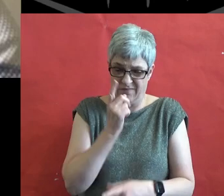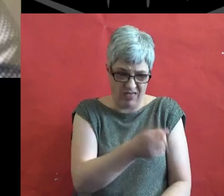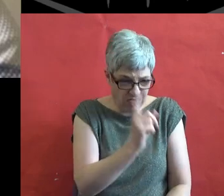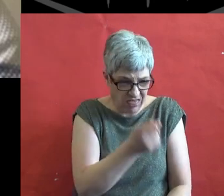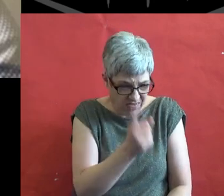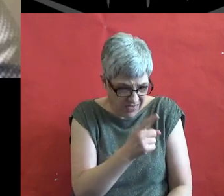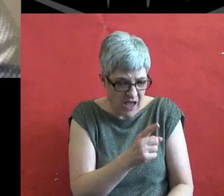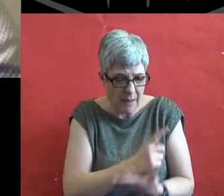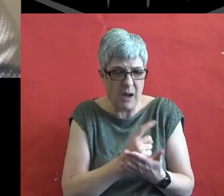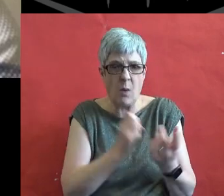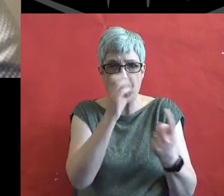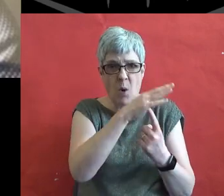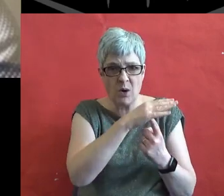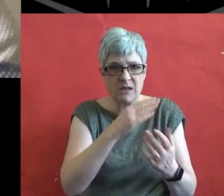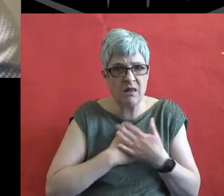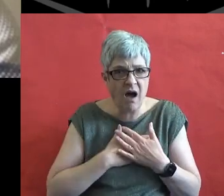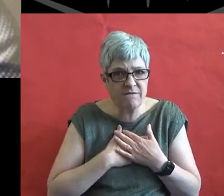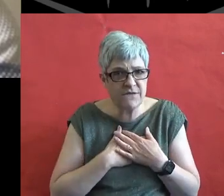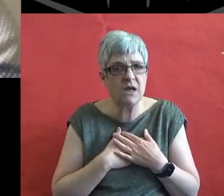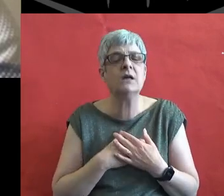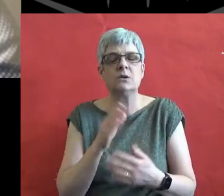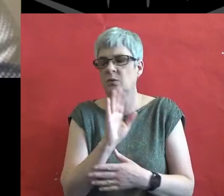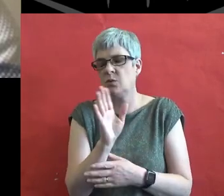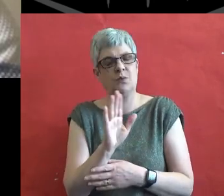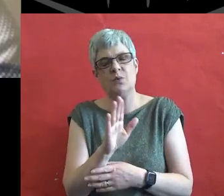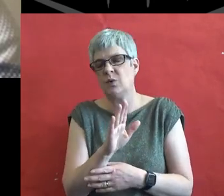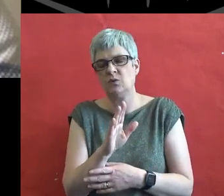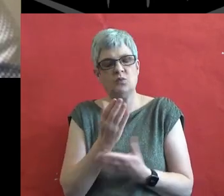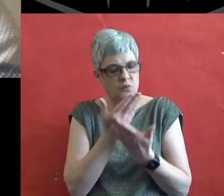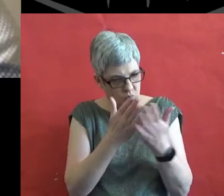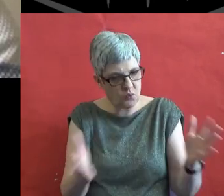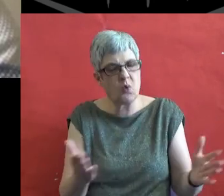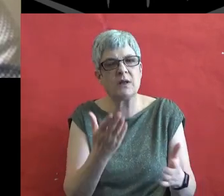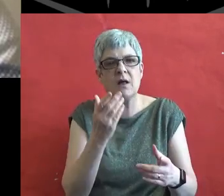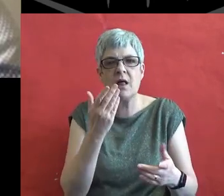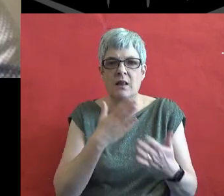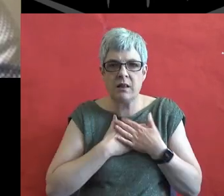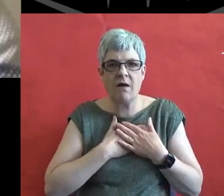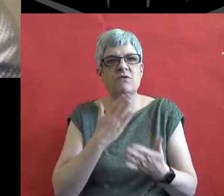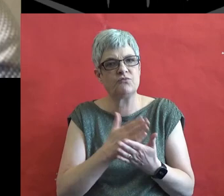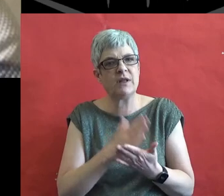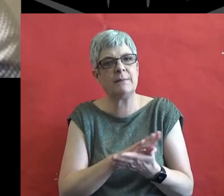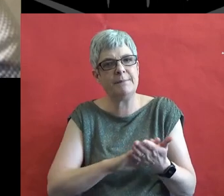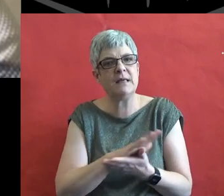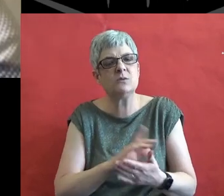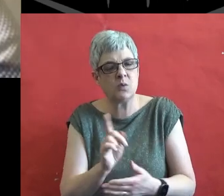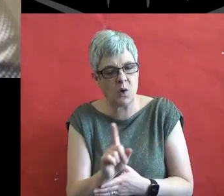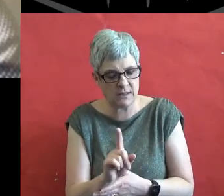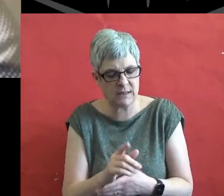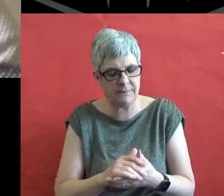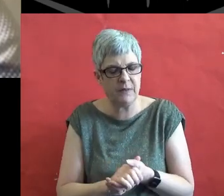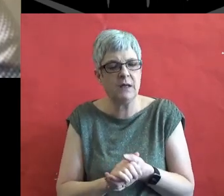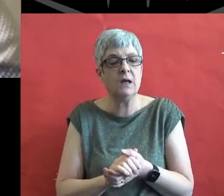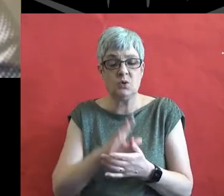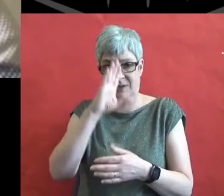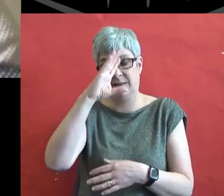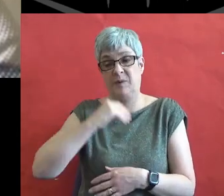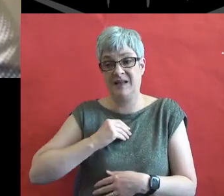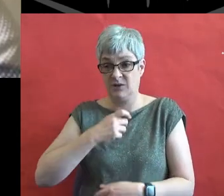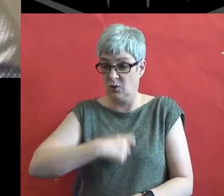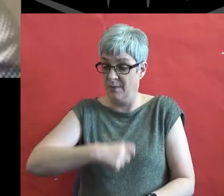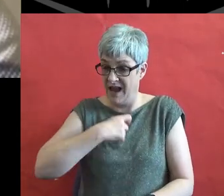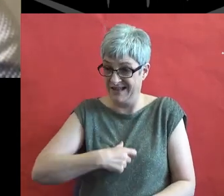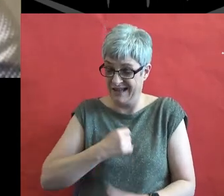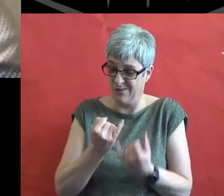the importance of love, but instead you demonstrated what love really means. You experienced humanity at its